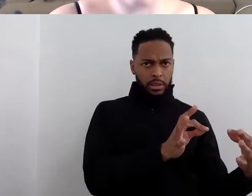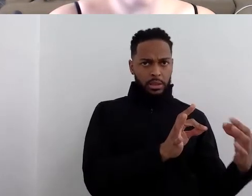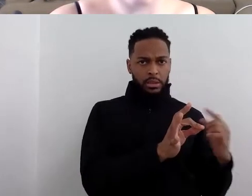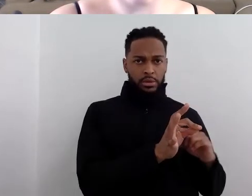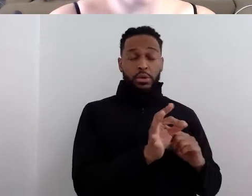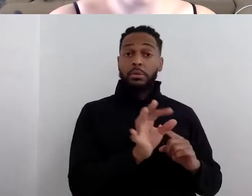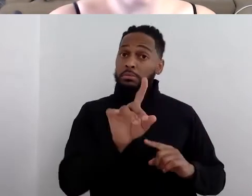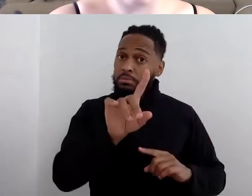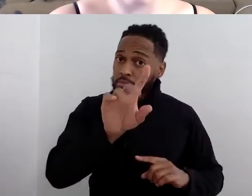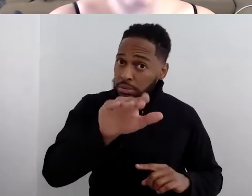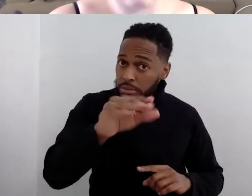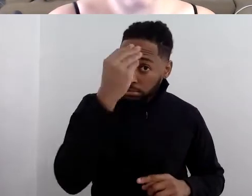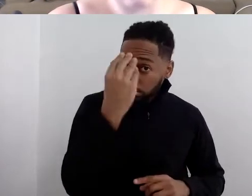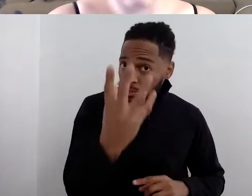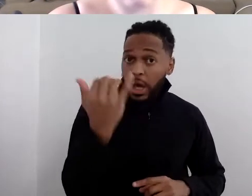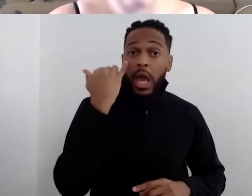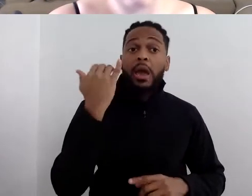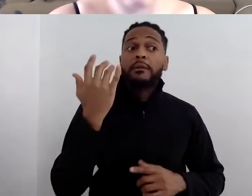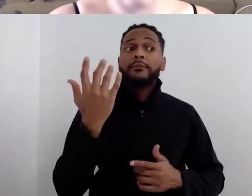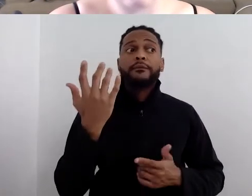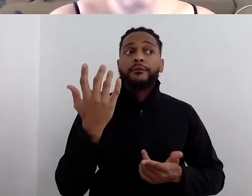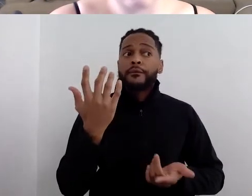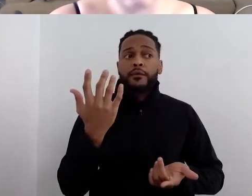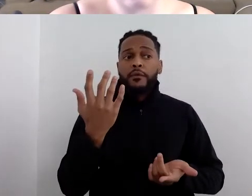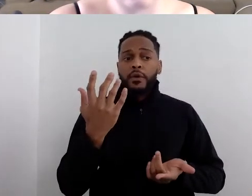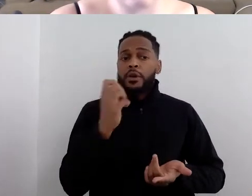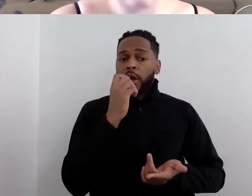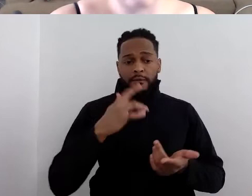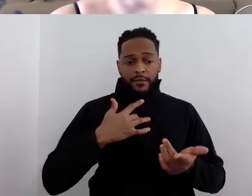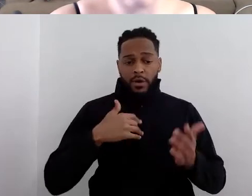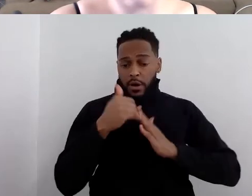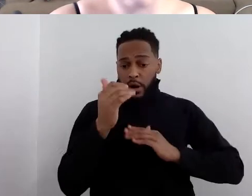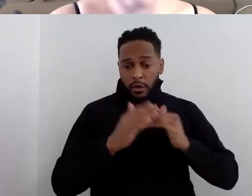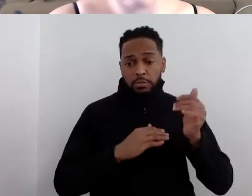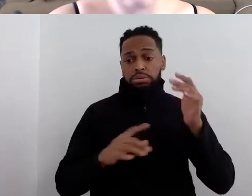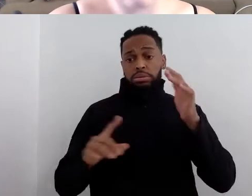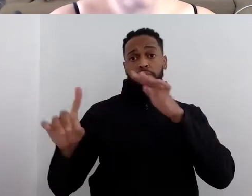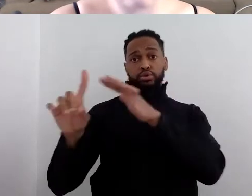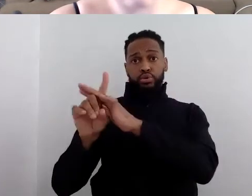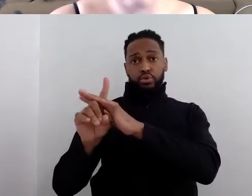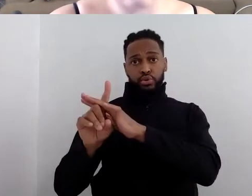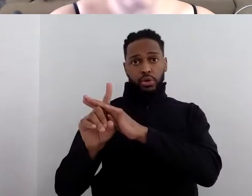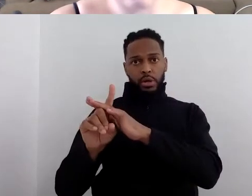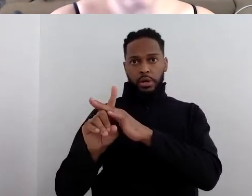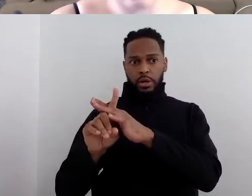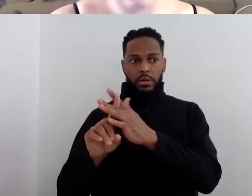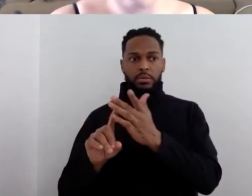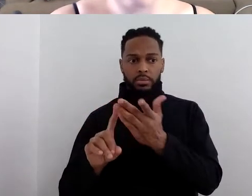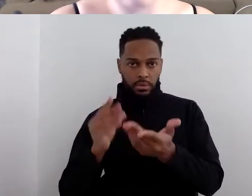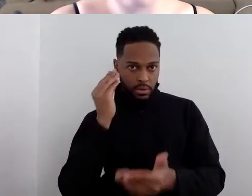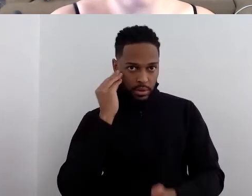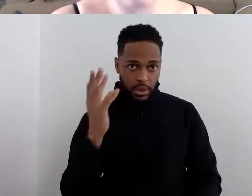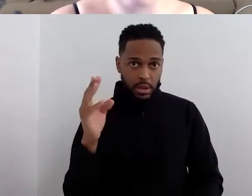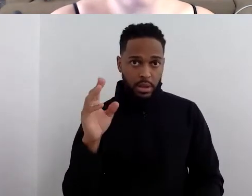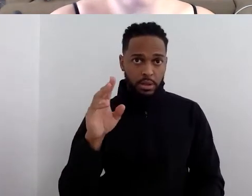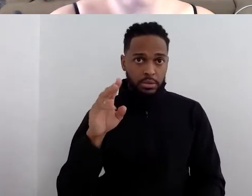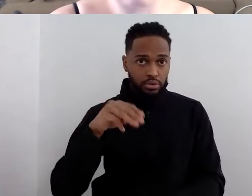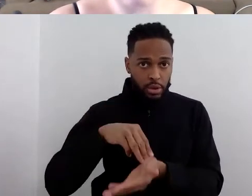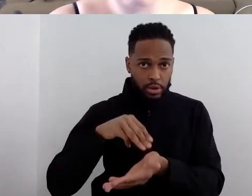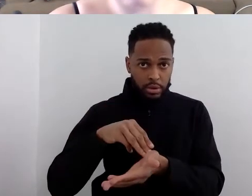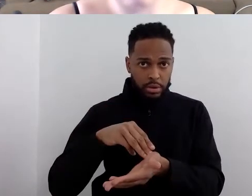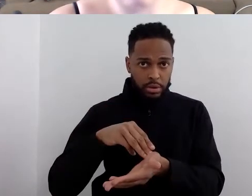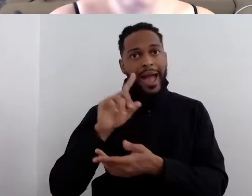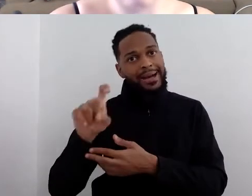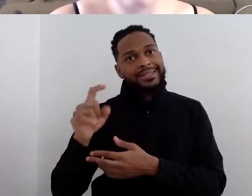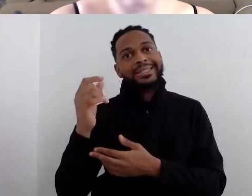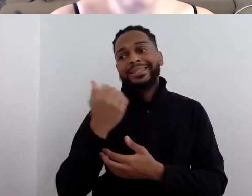that it could maybe be resolved over video, you can ask, hey, is there anything we can try? At least try it at home, and then if that doesn't